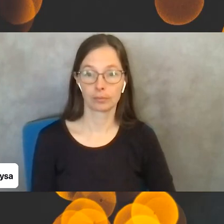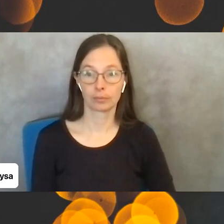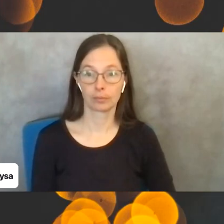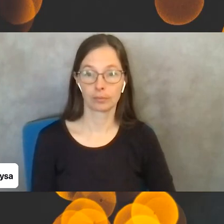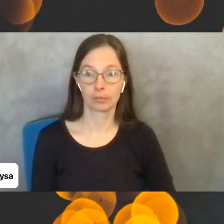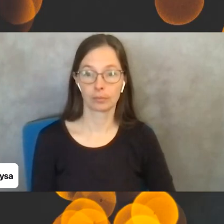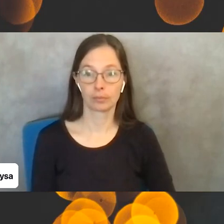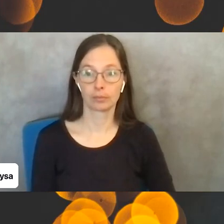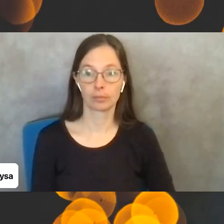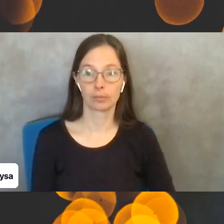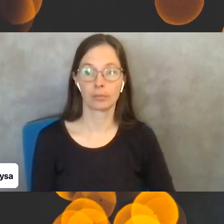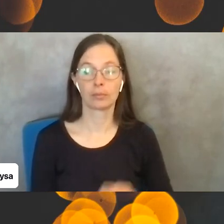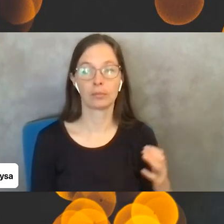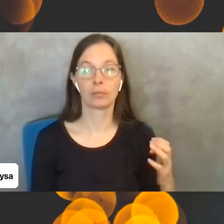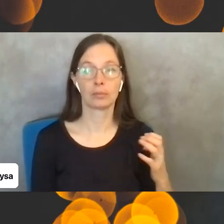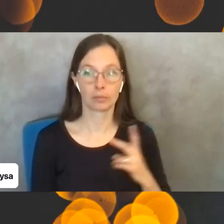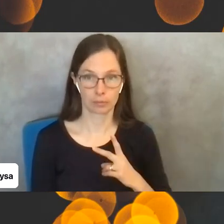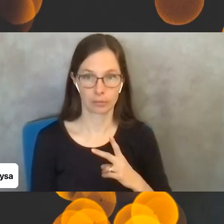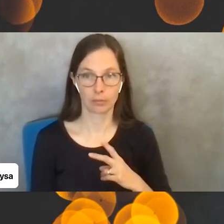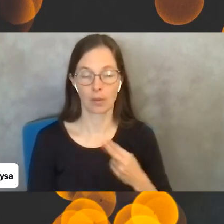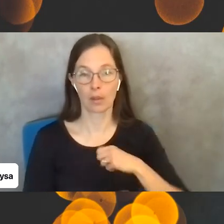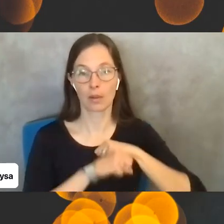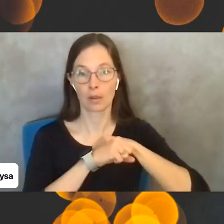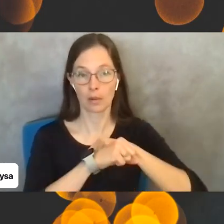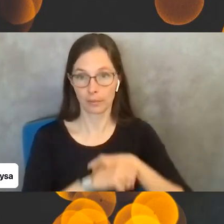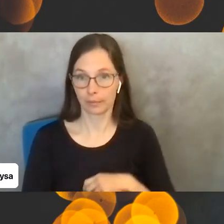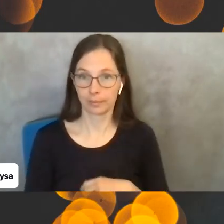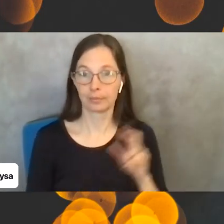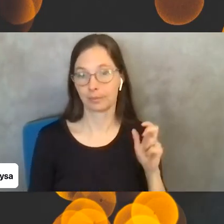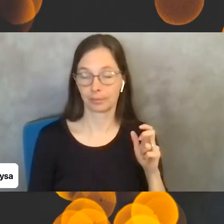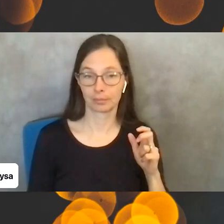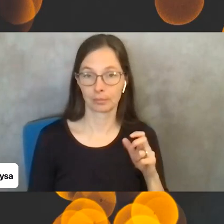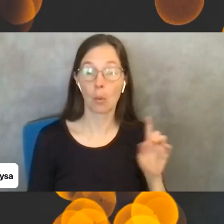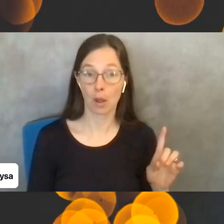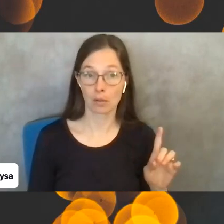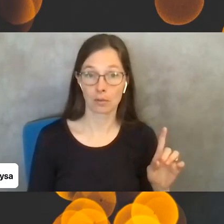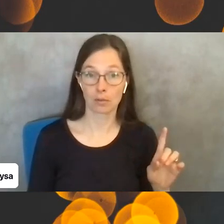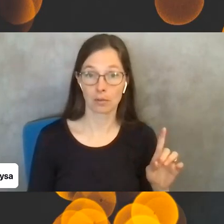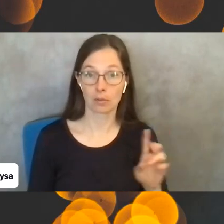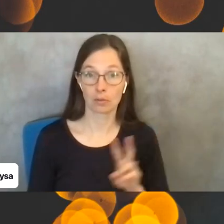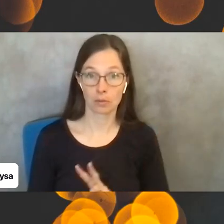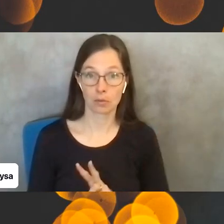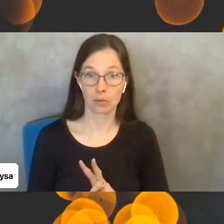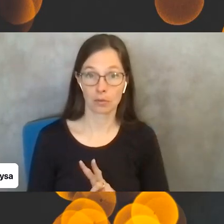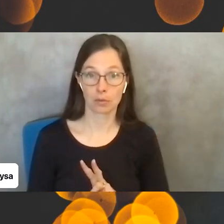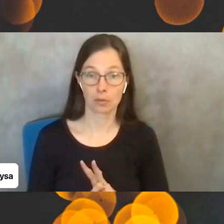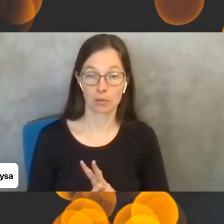And back to the on guard. And we're doing cut 1, cut